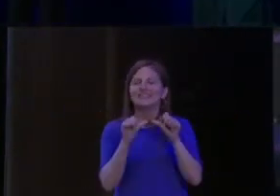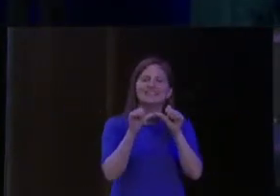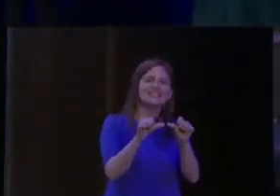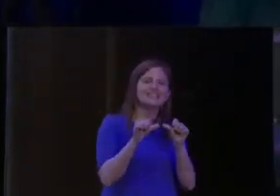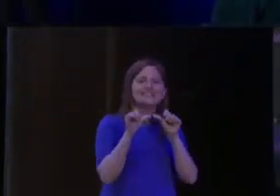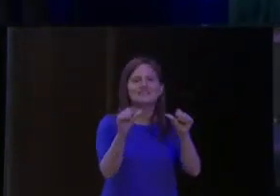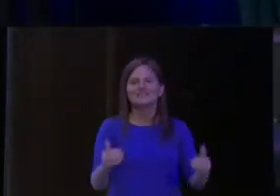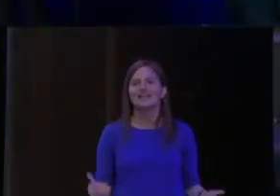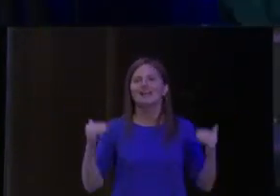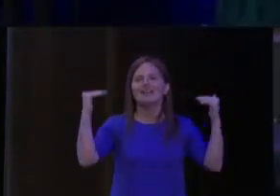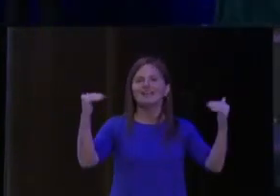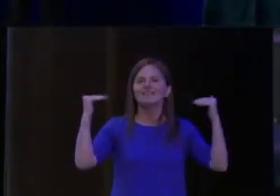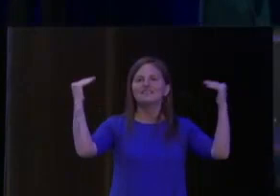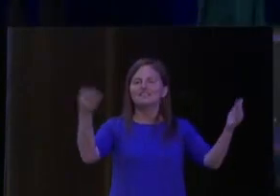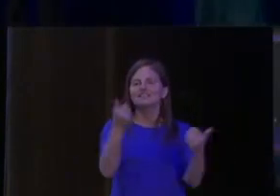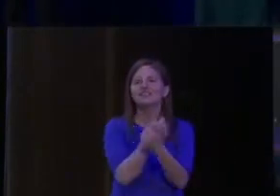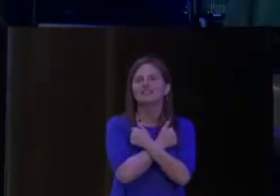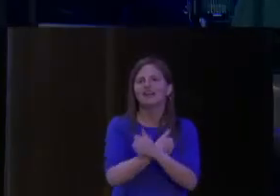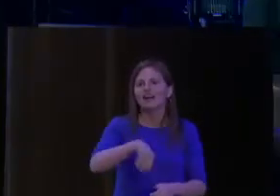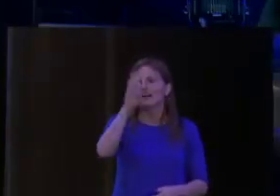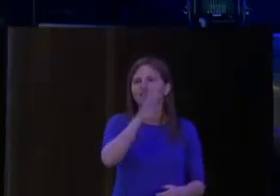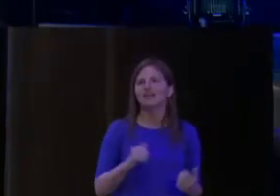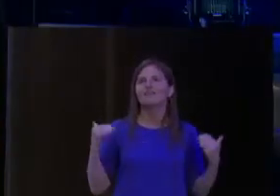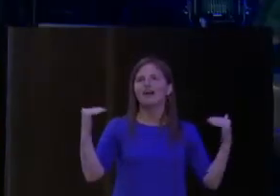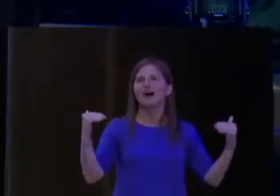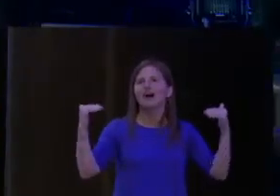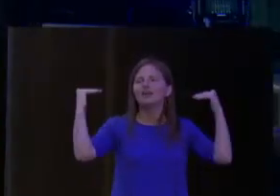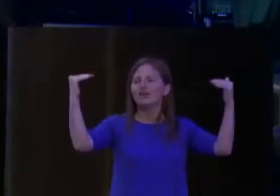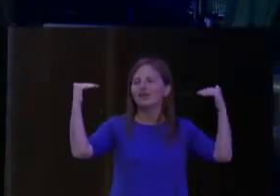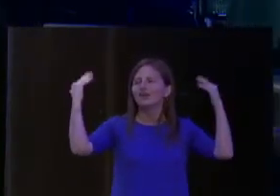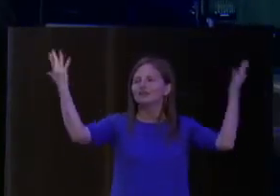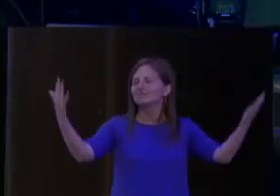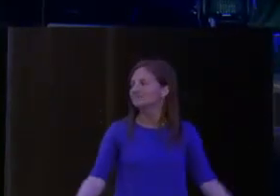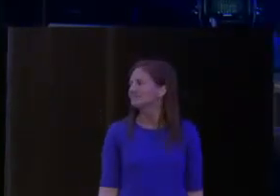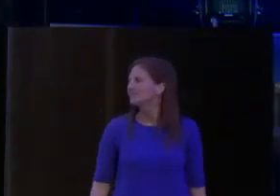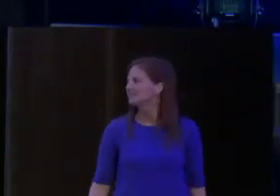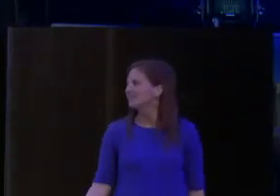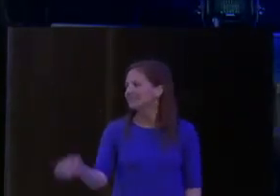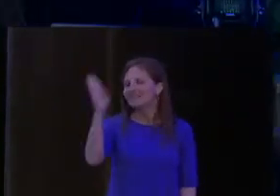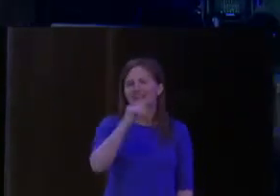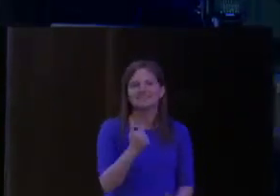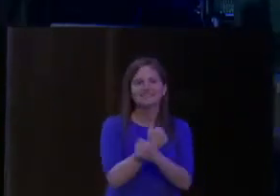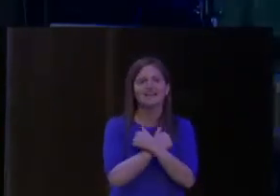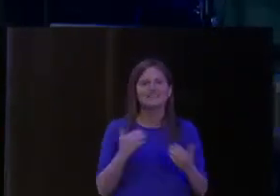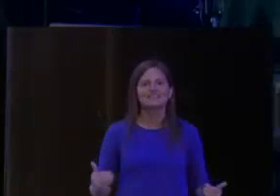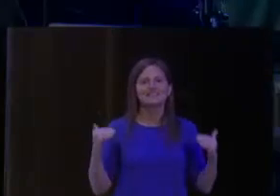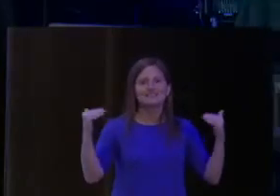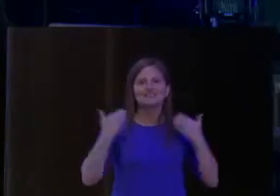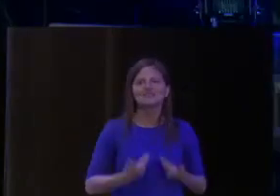me. God's love lifts me higher, higher. God's love keeps lifting